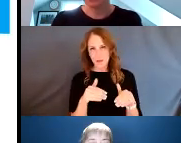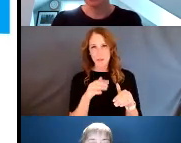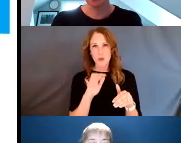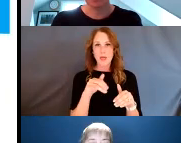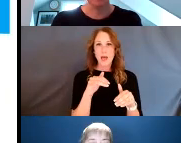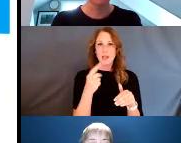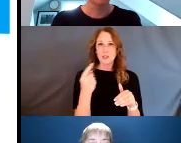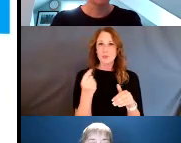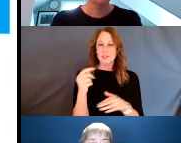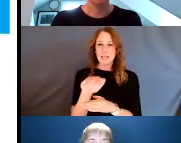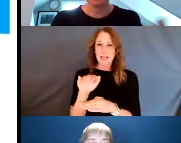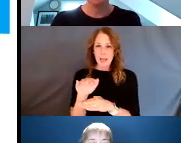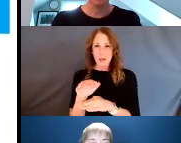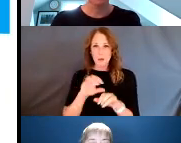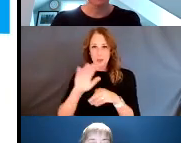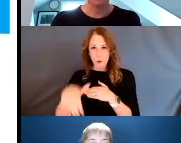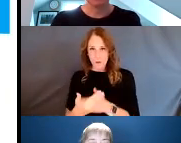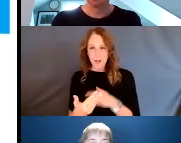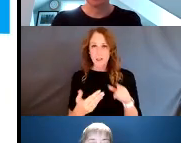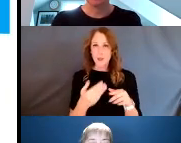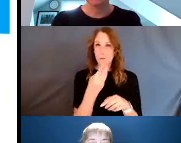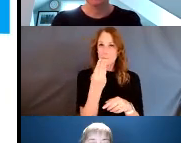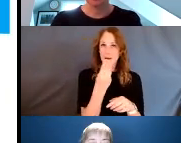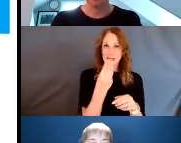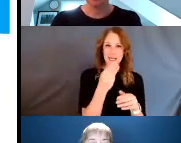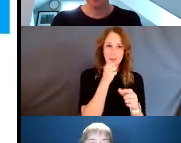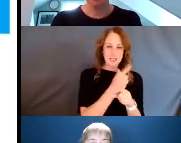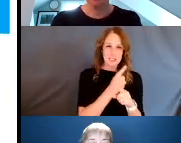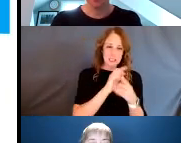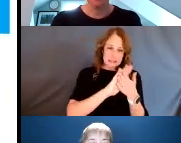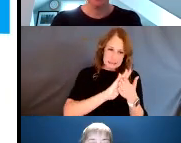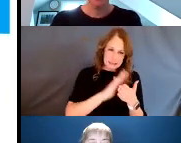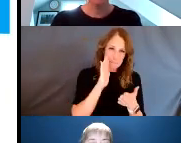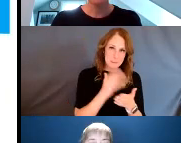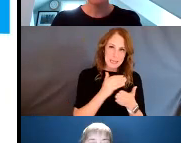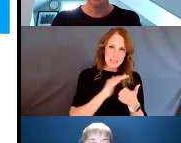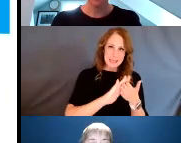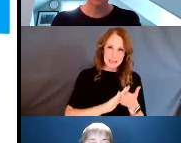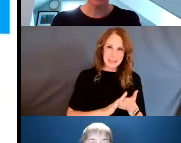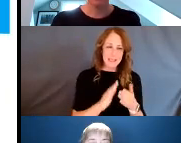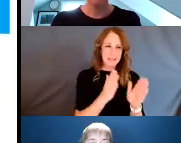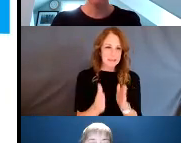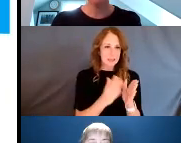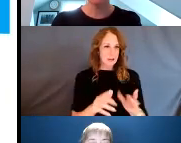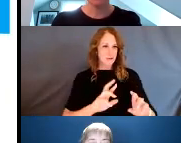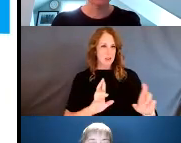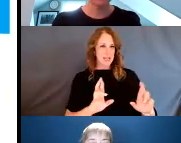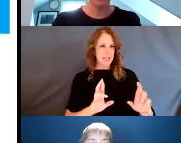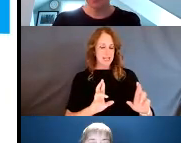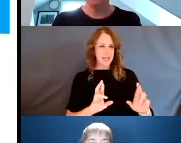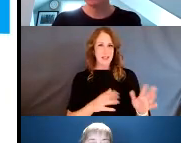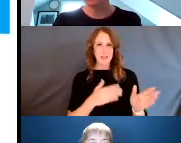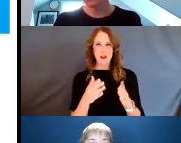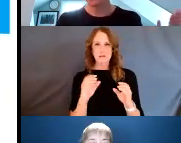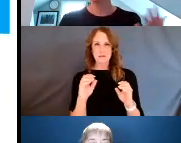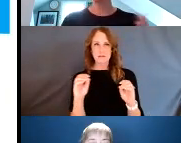panic clean, right? So she did all this like cleaning and organizing to get her apartment ready. And she's like, I don't have anything to do this weekend. She was